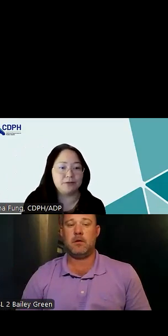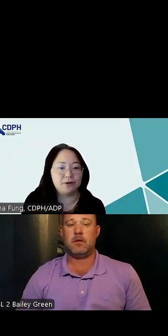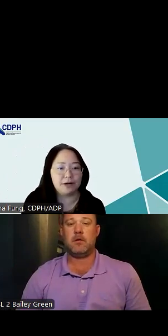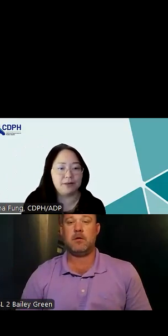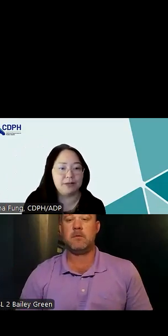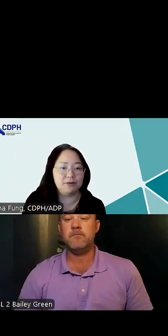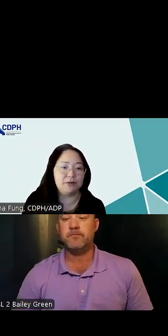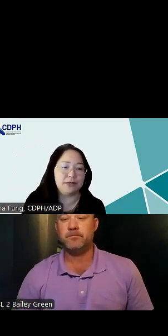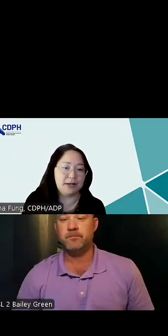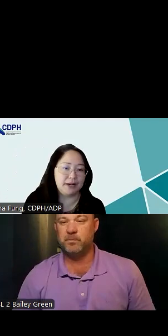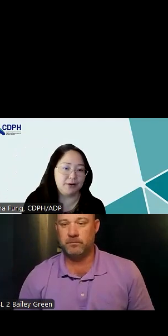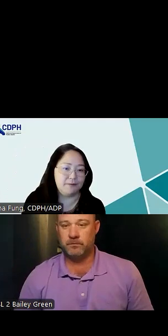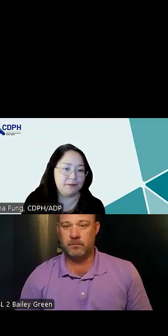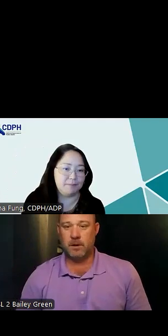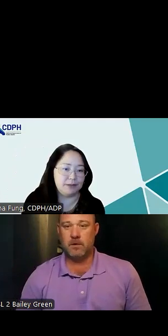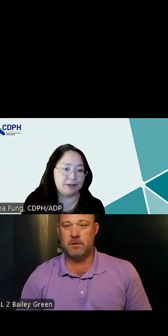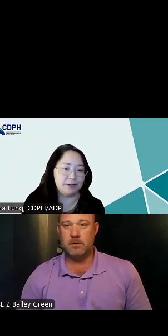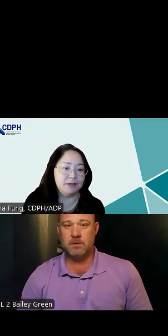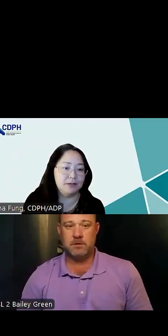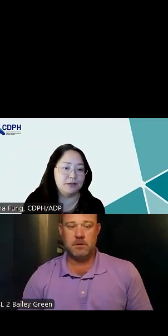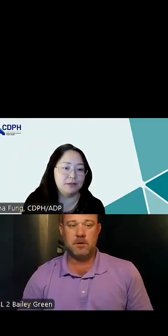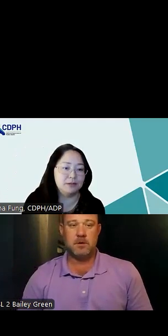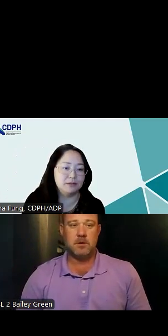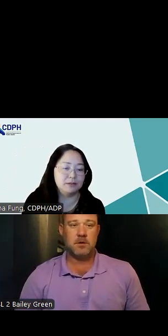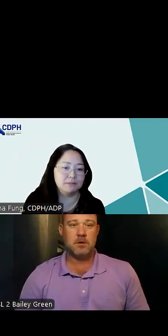Okay, so for our clinical and caregiving pillar,